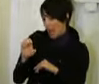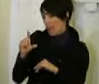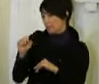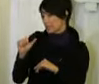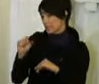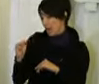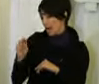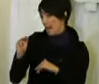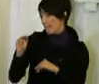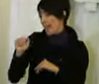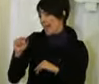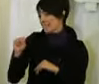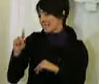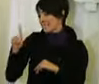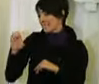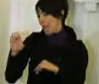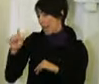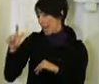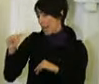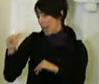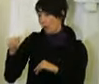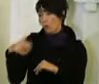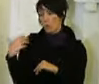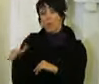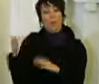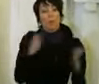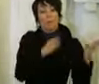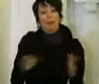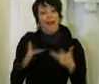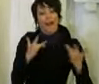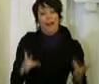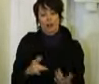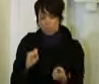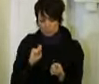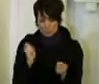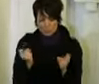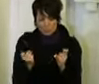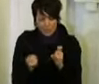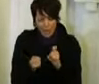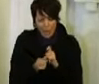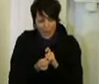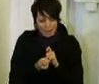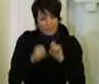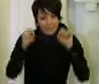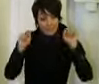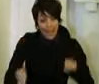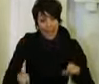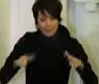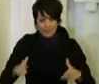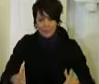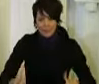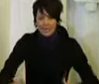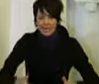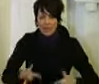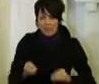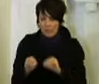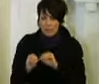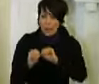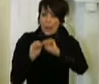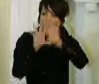Prepare our hearts to be transformed by you this day, that we might live in the light